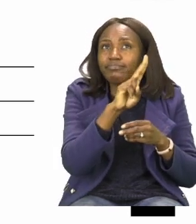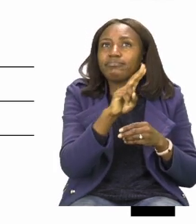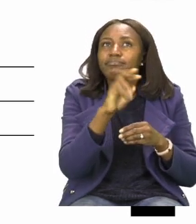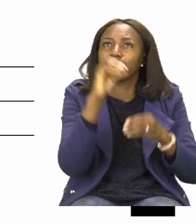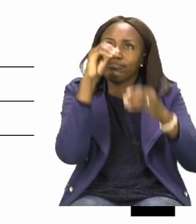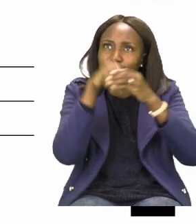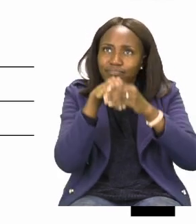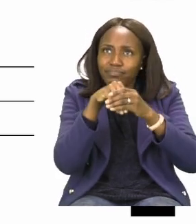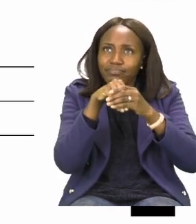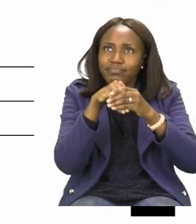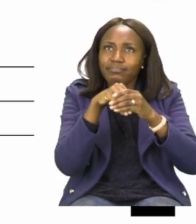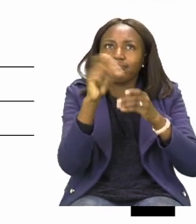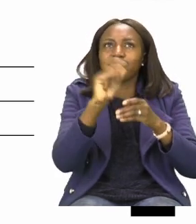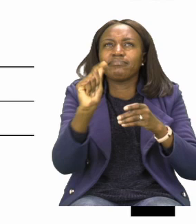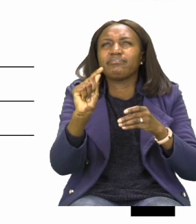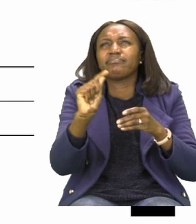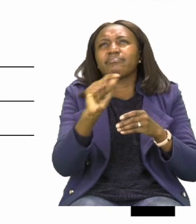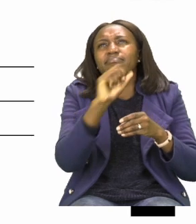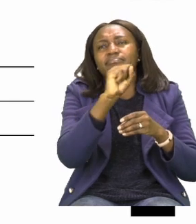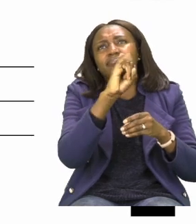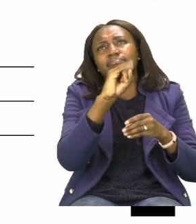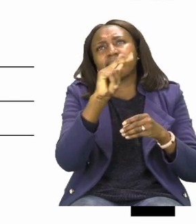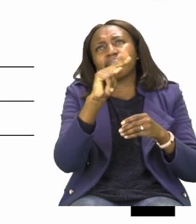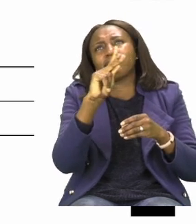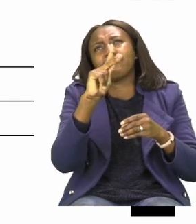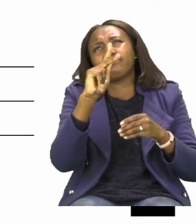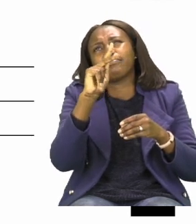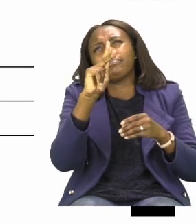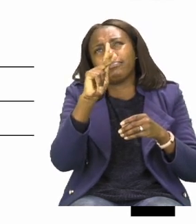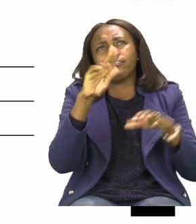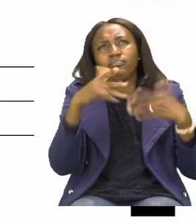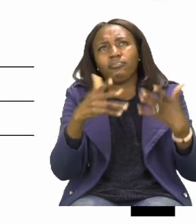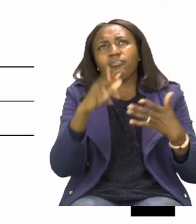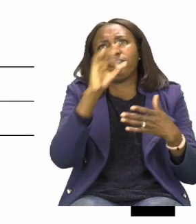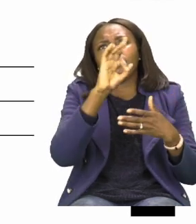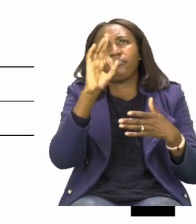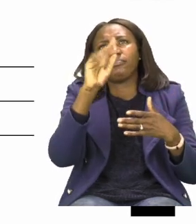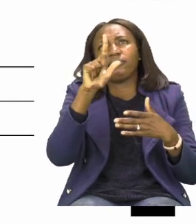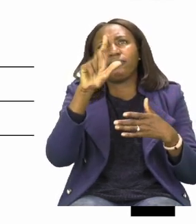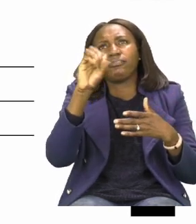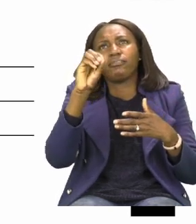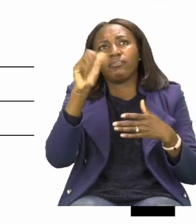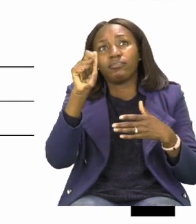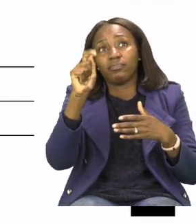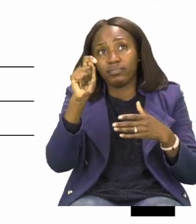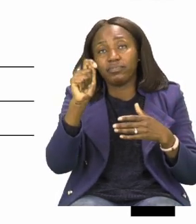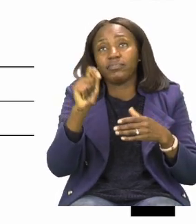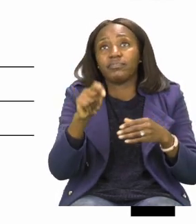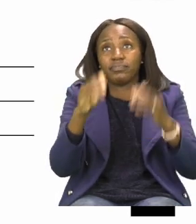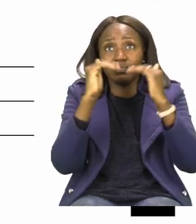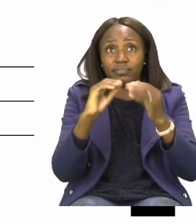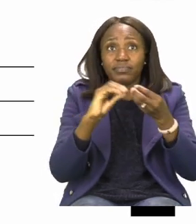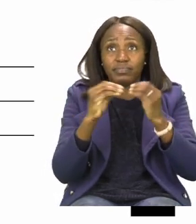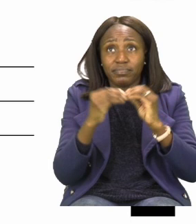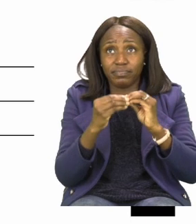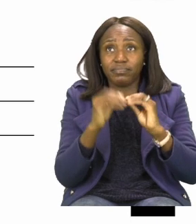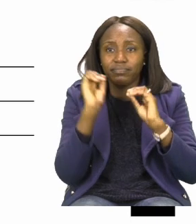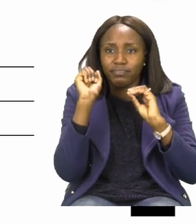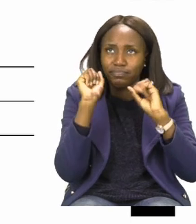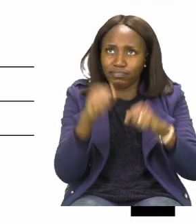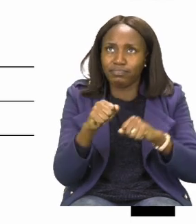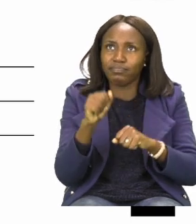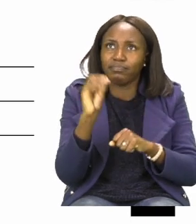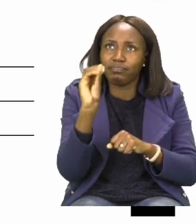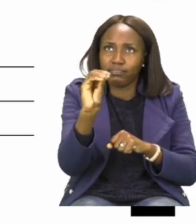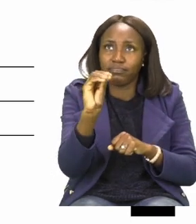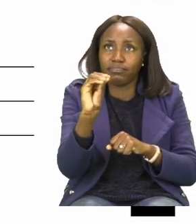3, you are going to complete that sentence using the information in the passage. So now that we are done with